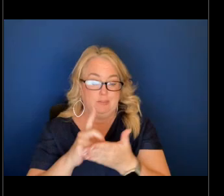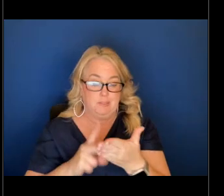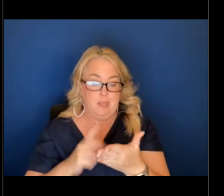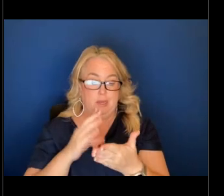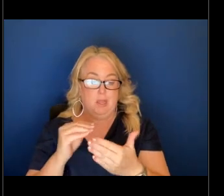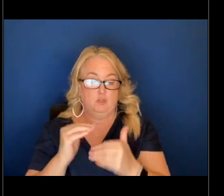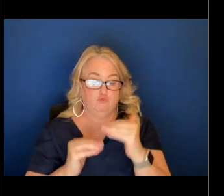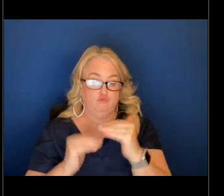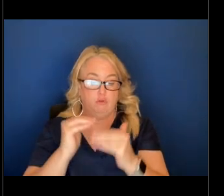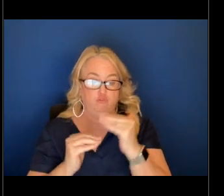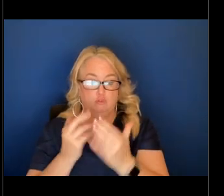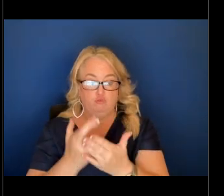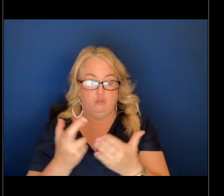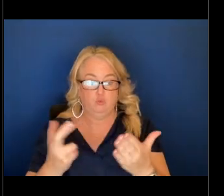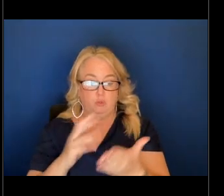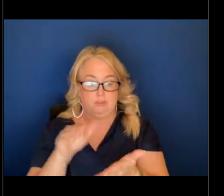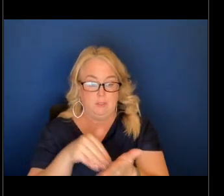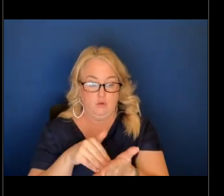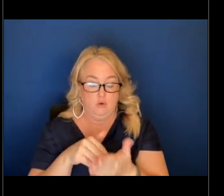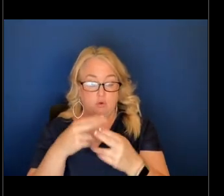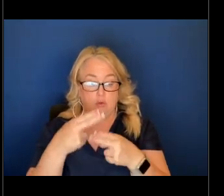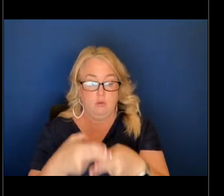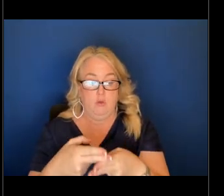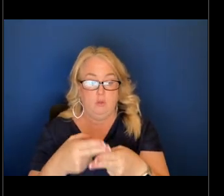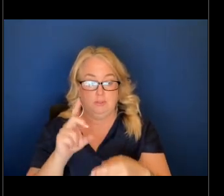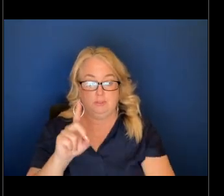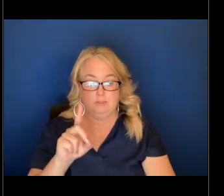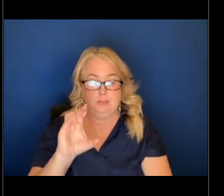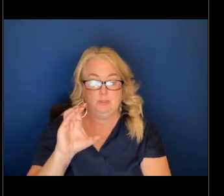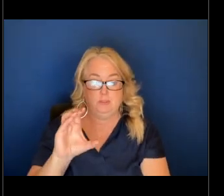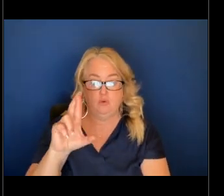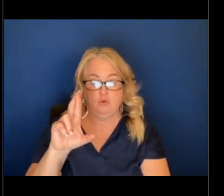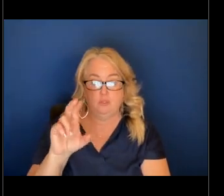center, also known as the DCRC,